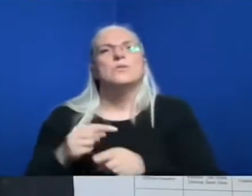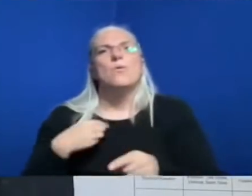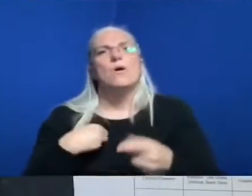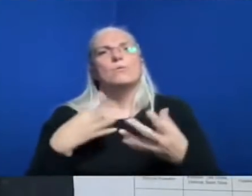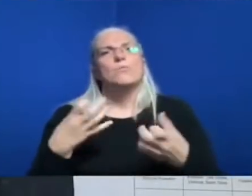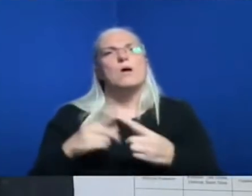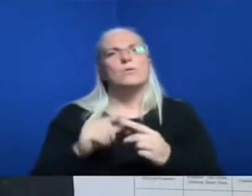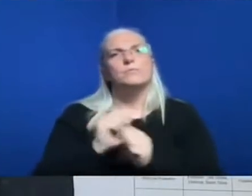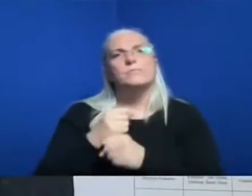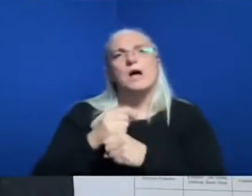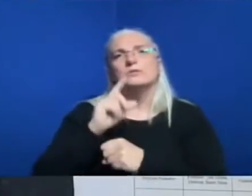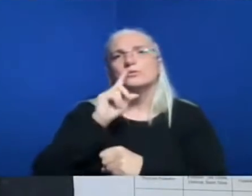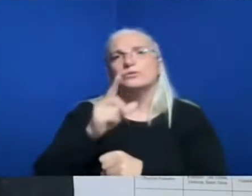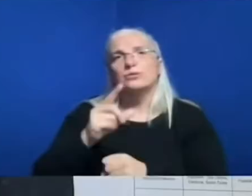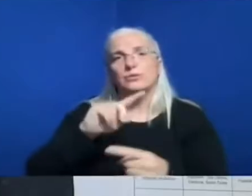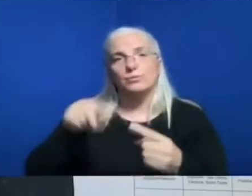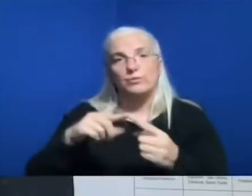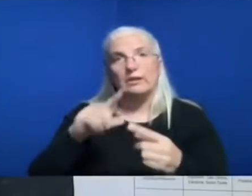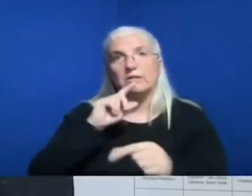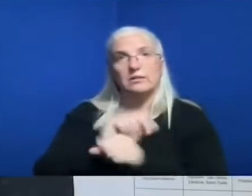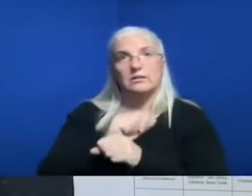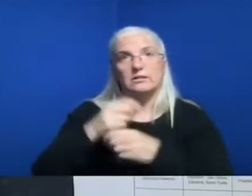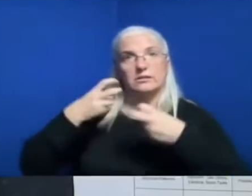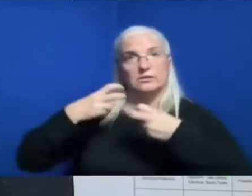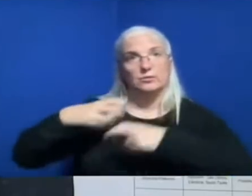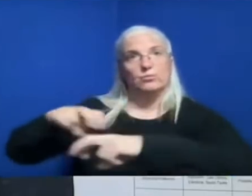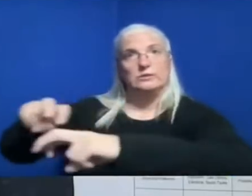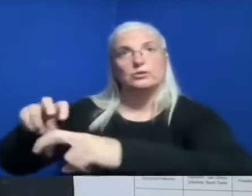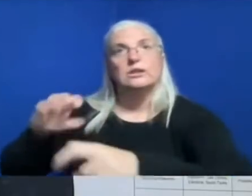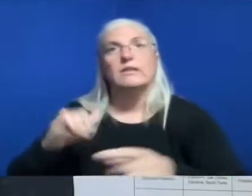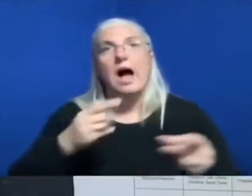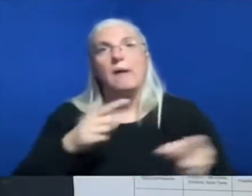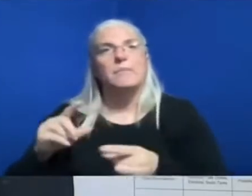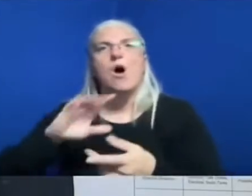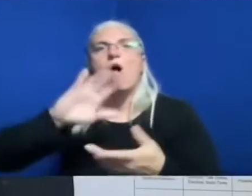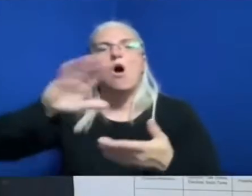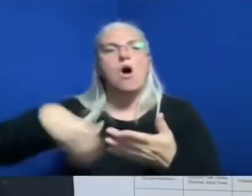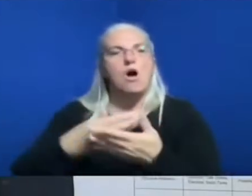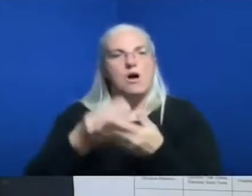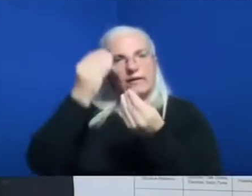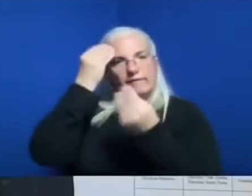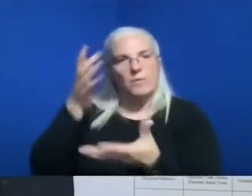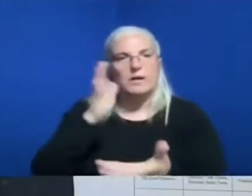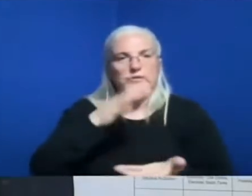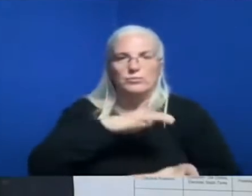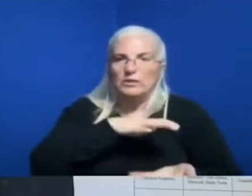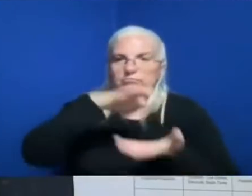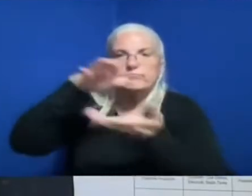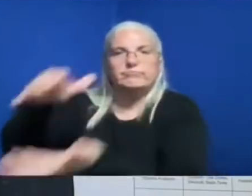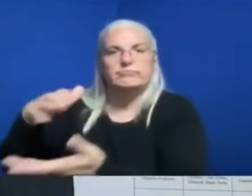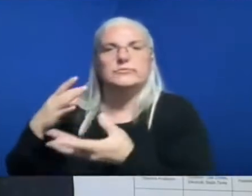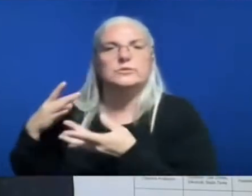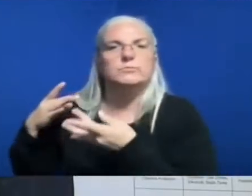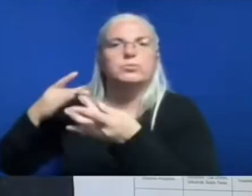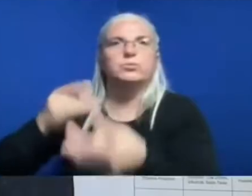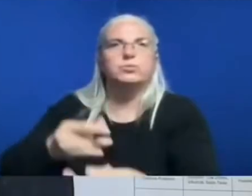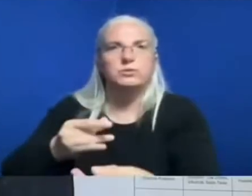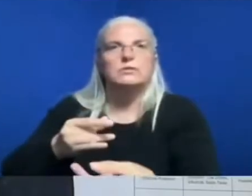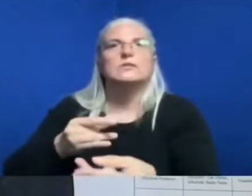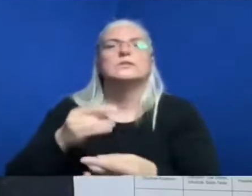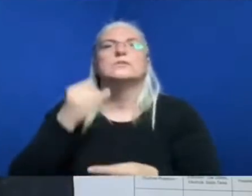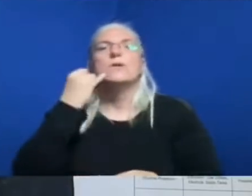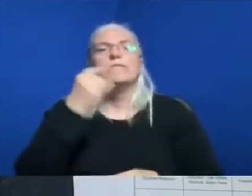no bumps in the road about the information you're receiving. So please, if there are any concerns or any issues, continue raising